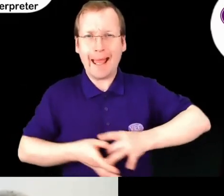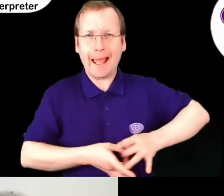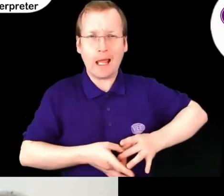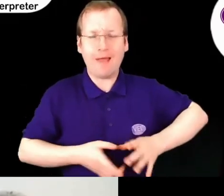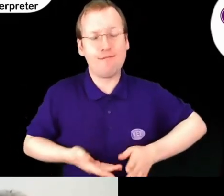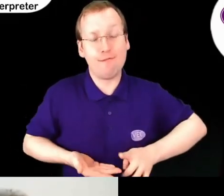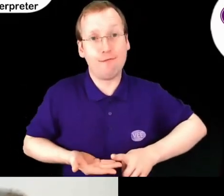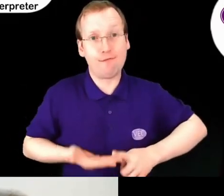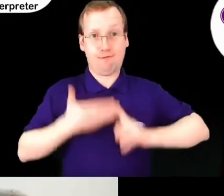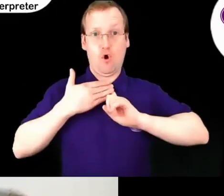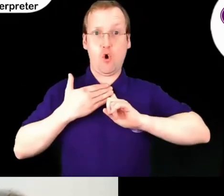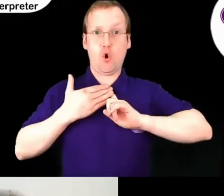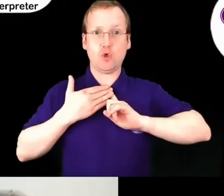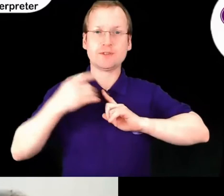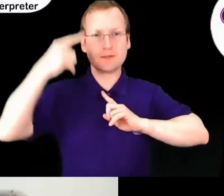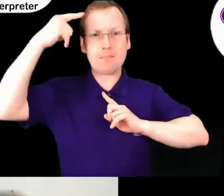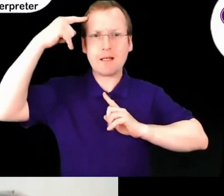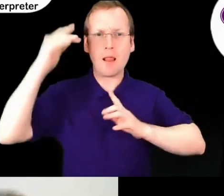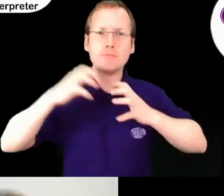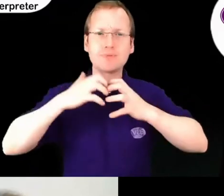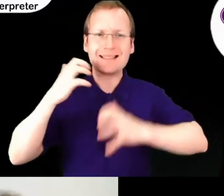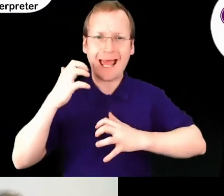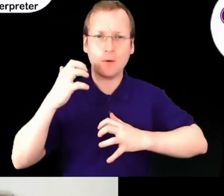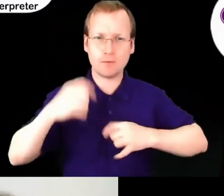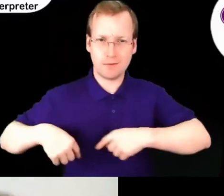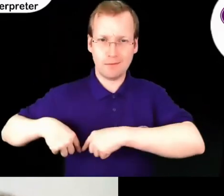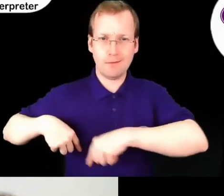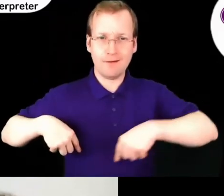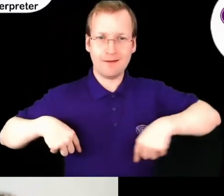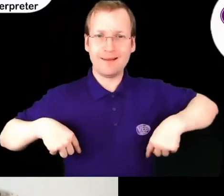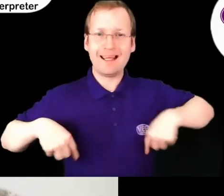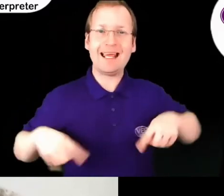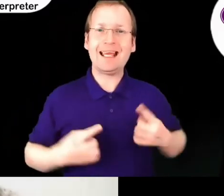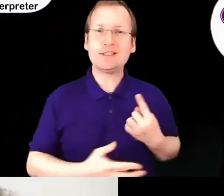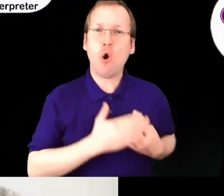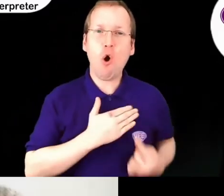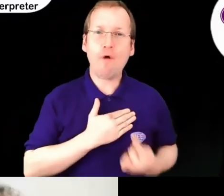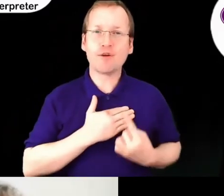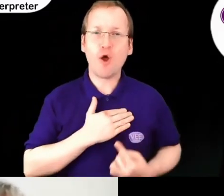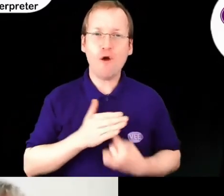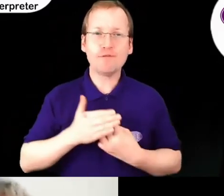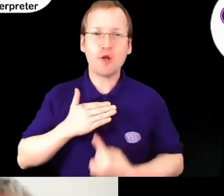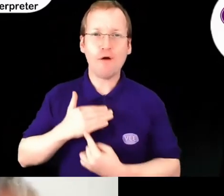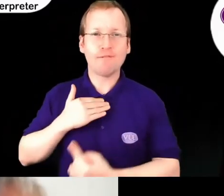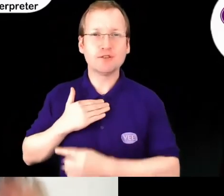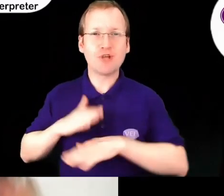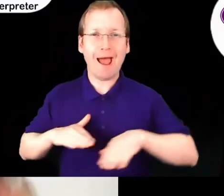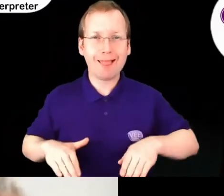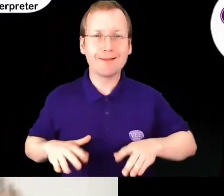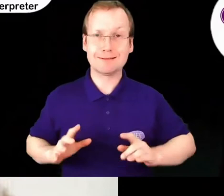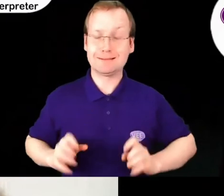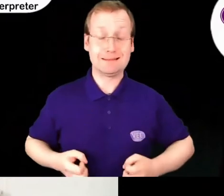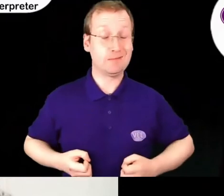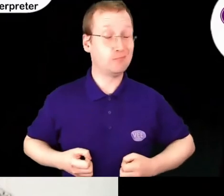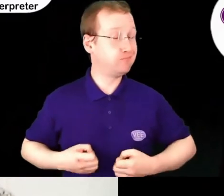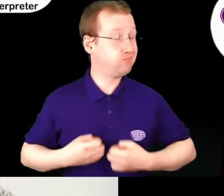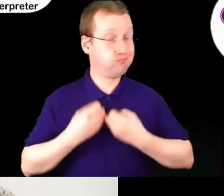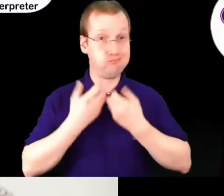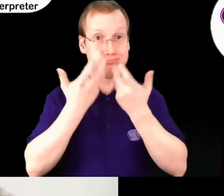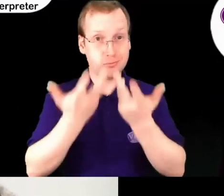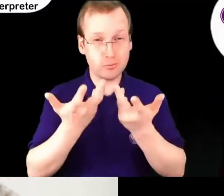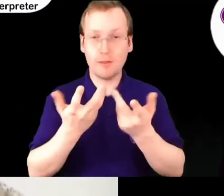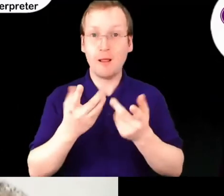breakdown. All our orphan children are crying out to be loved. So love, while we speak about it as that which is